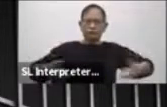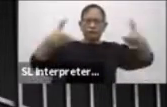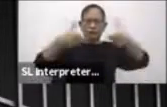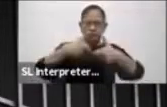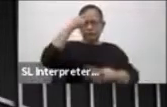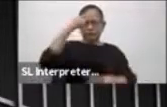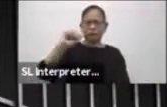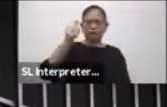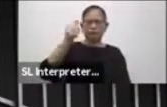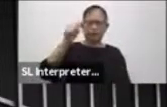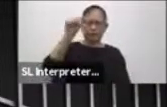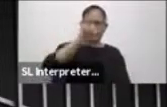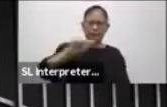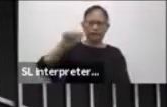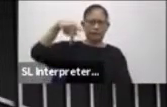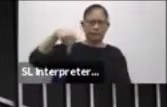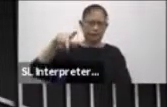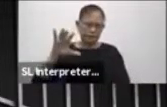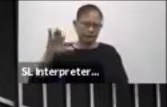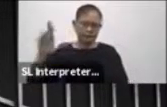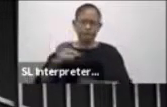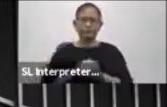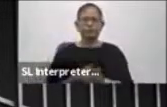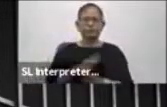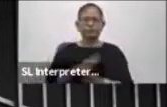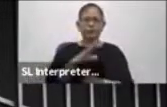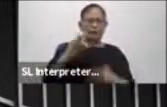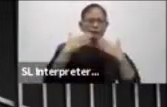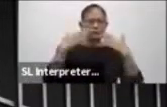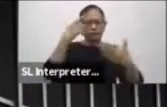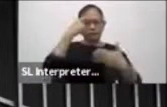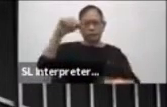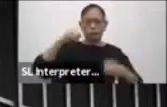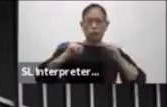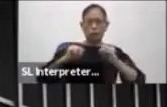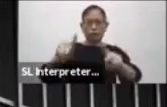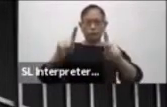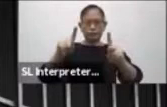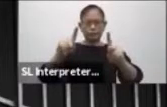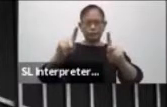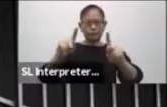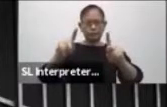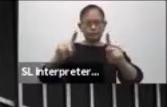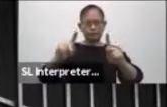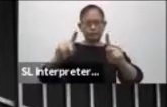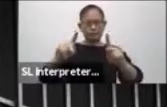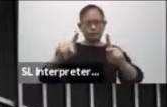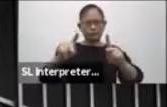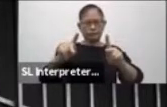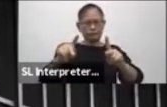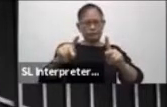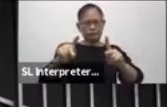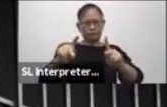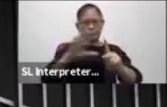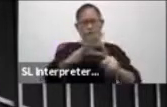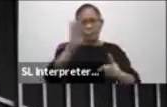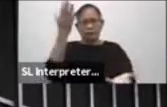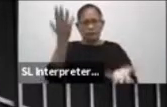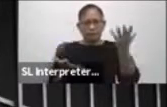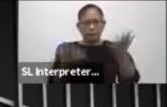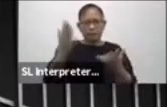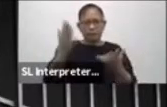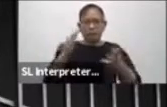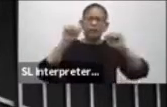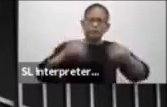Health and Rights, and thank you so much for this opportunity to present some of what we are seeing as possibly promising practices